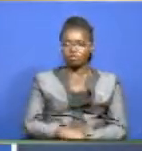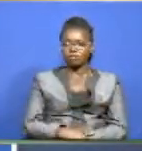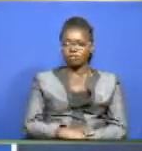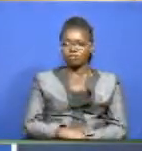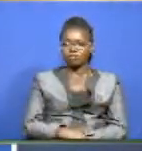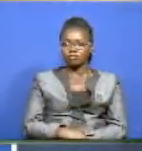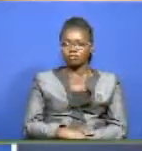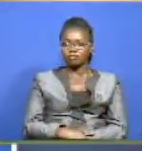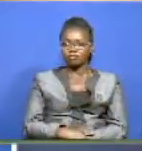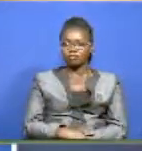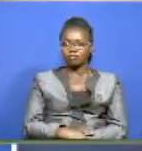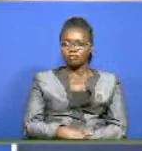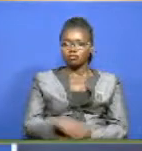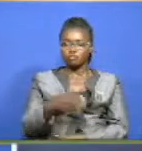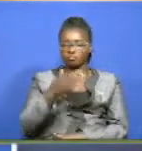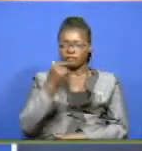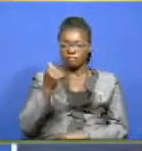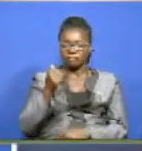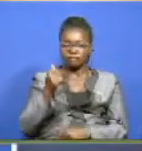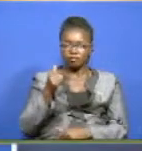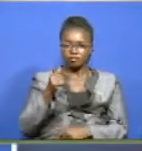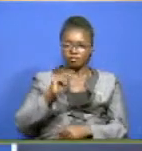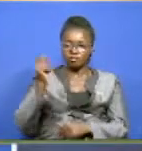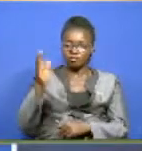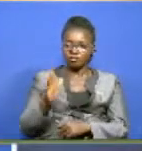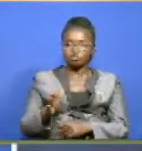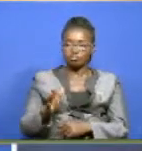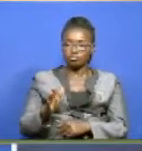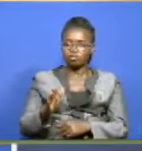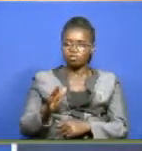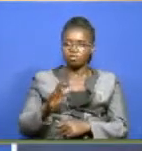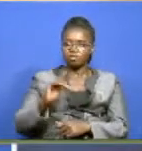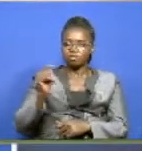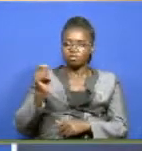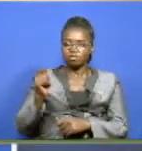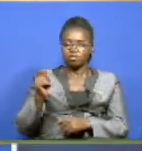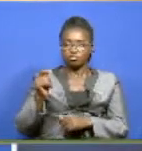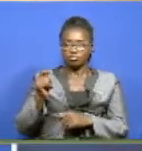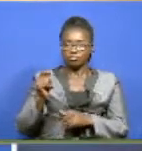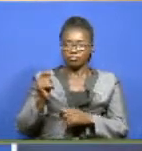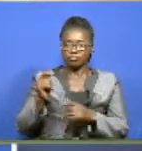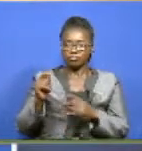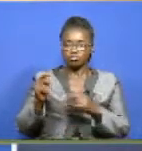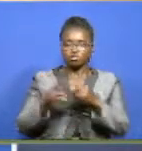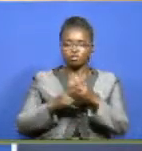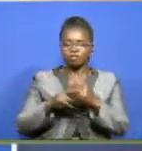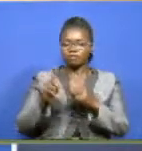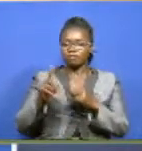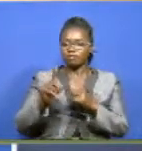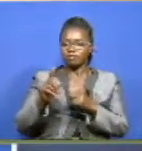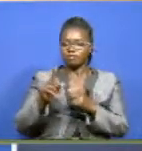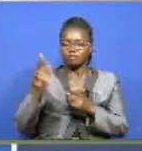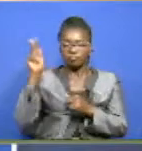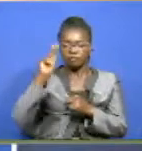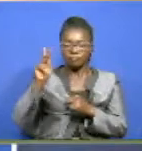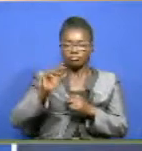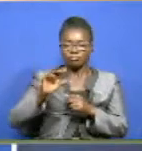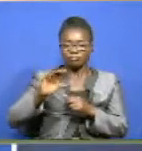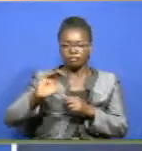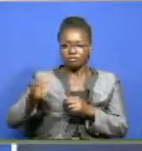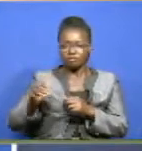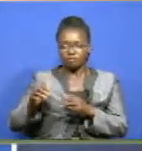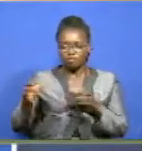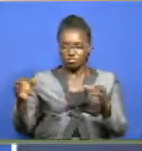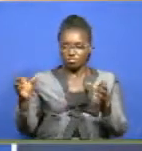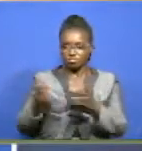David Wakhu was the best placed Kenyan as the inaugural Kenya Savannah Classic teed off at the par 71 Karen Country Club. Wakhu finished the first round